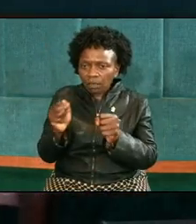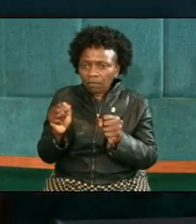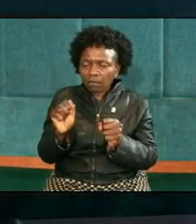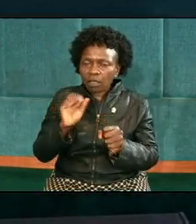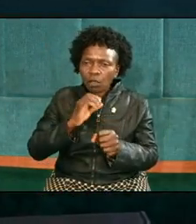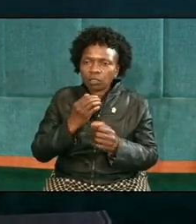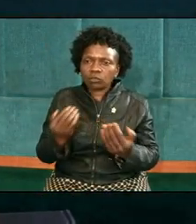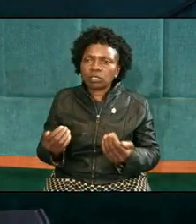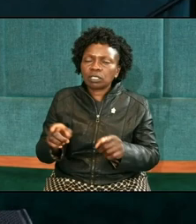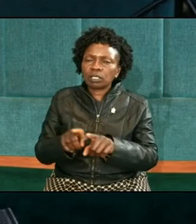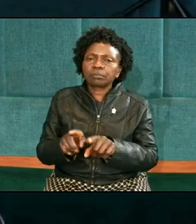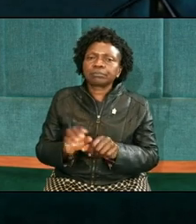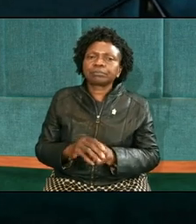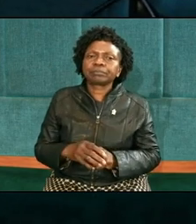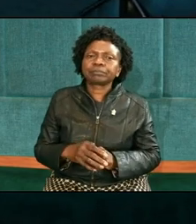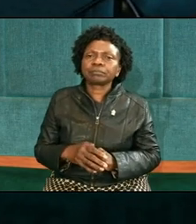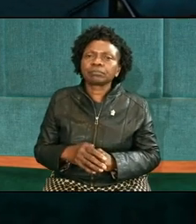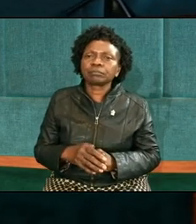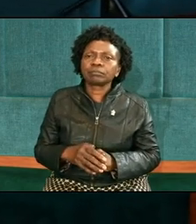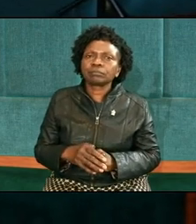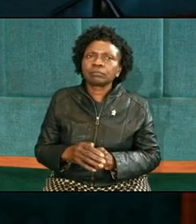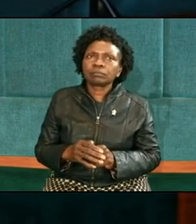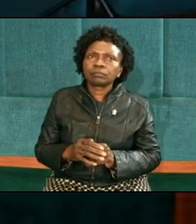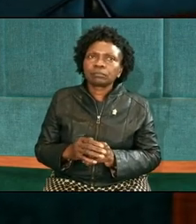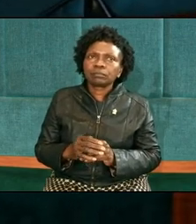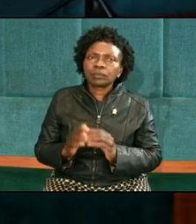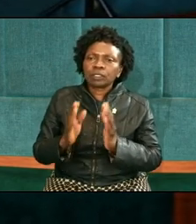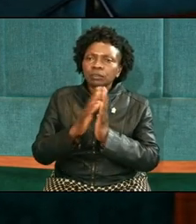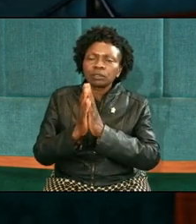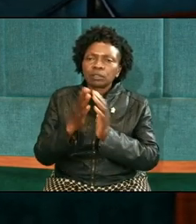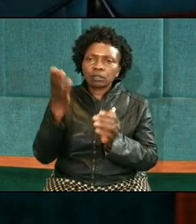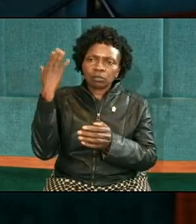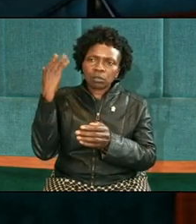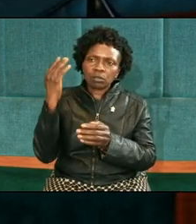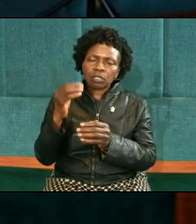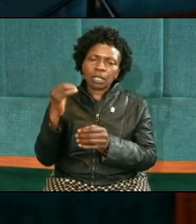up an evangelistic campaign in Westmoreland, Jamaica, in Negril, Jamaica.